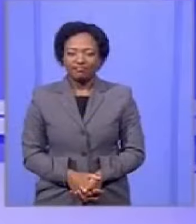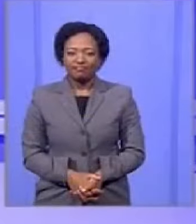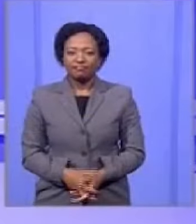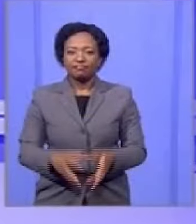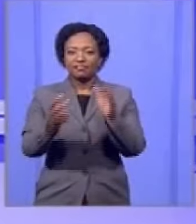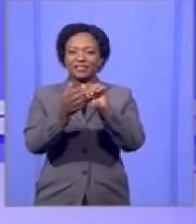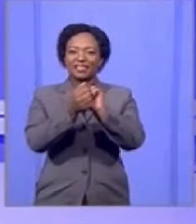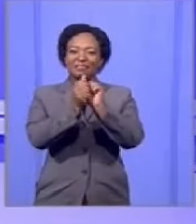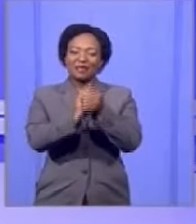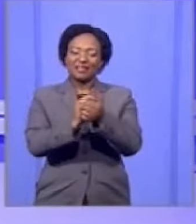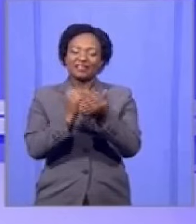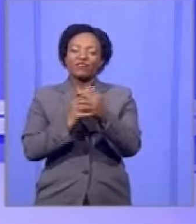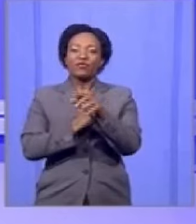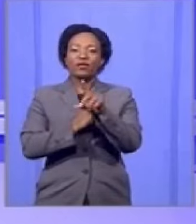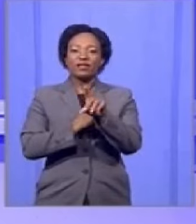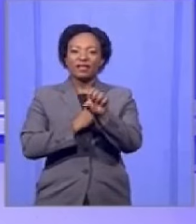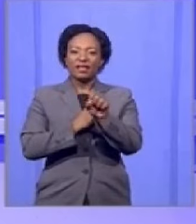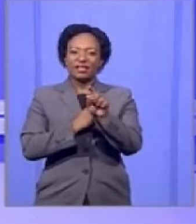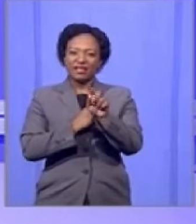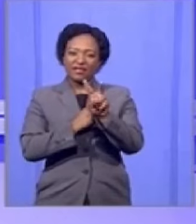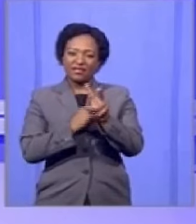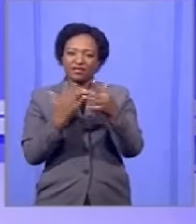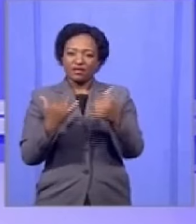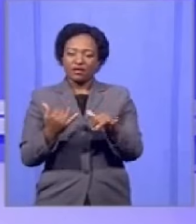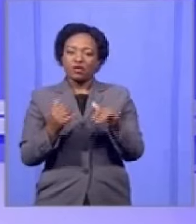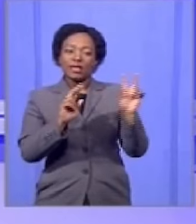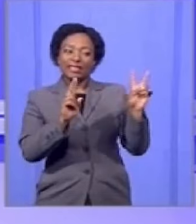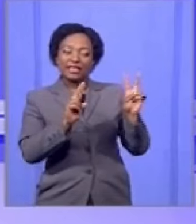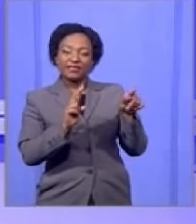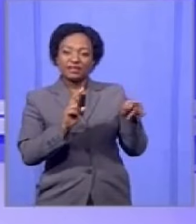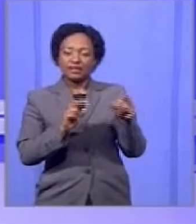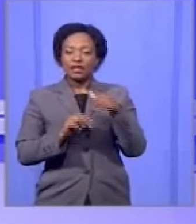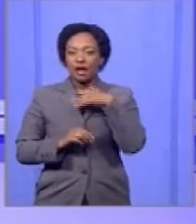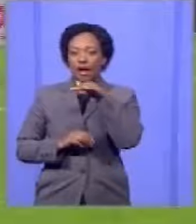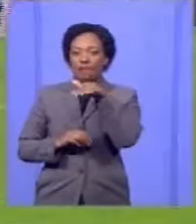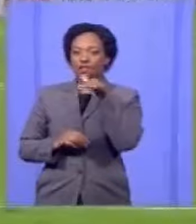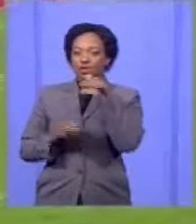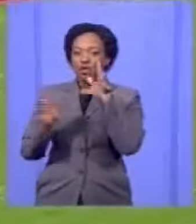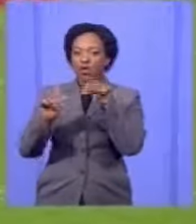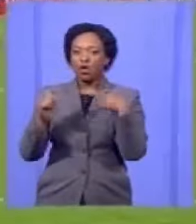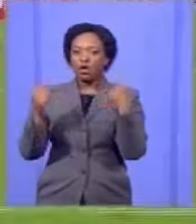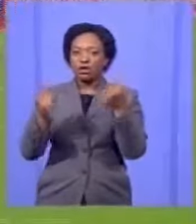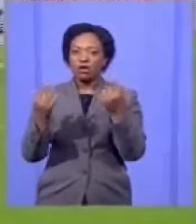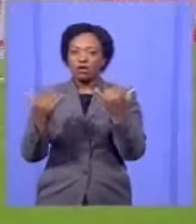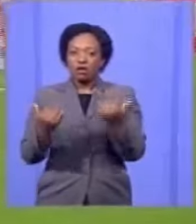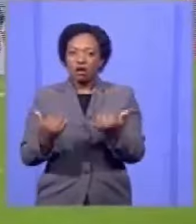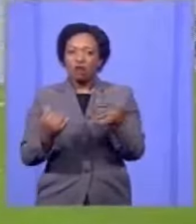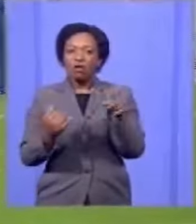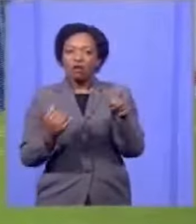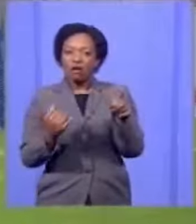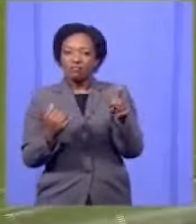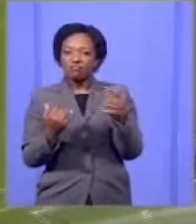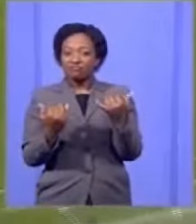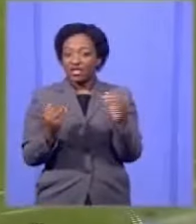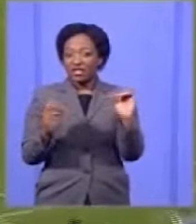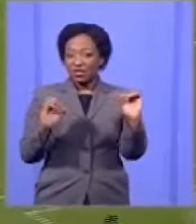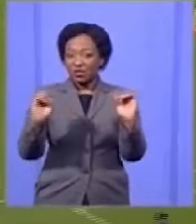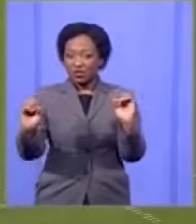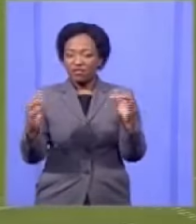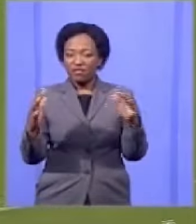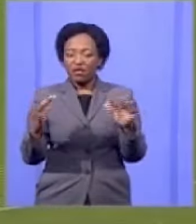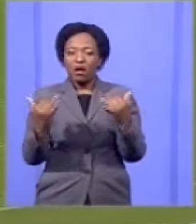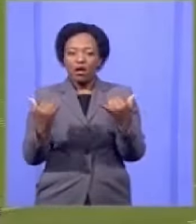Mo metshamekong ya DStv Premiership, Kaizer Chiefs le AmaZulu di eme go nno setlhopha mme motshameko o